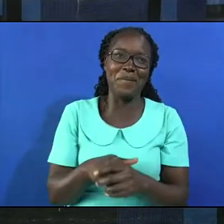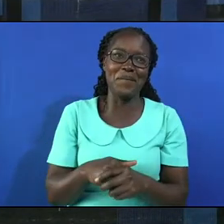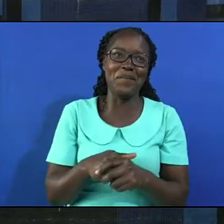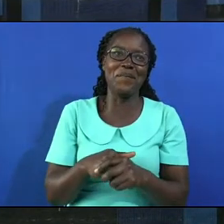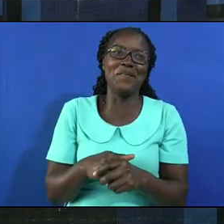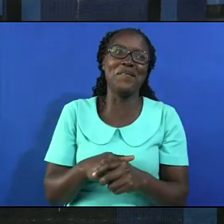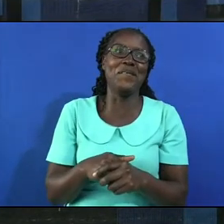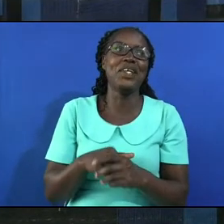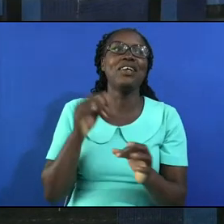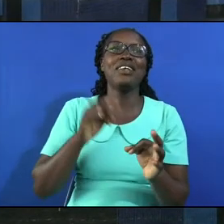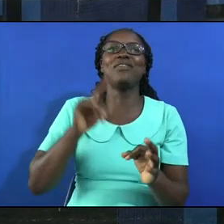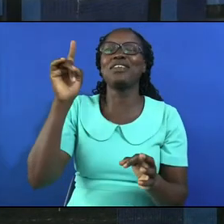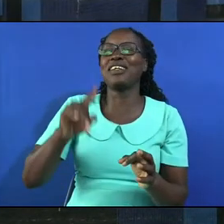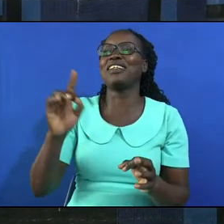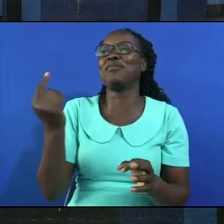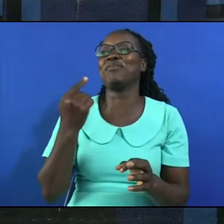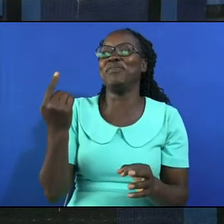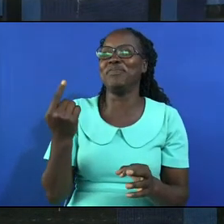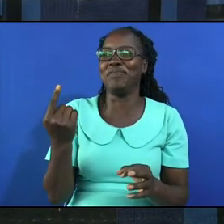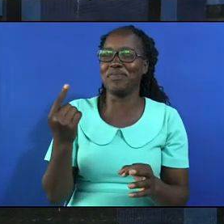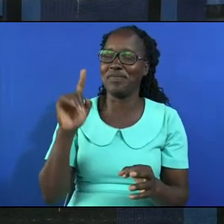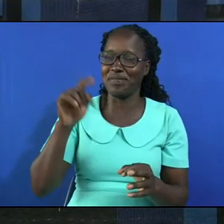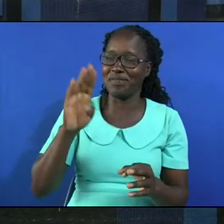If you can't be single,